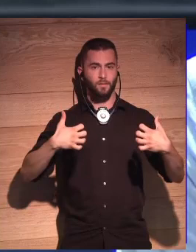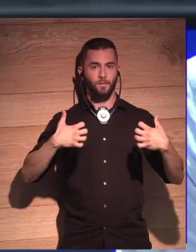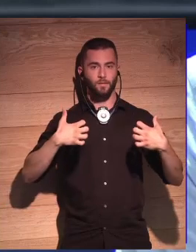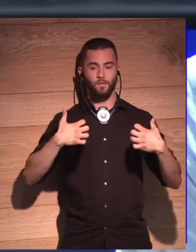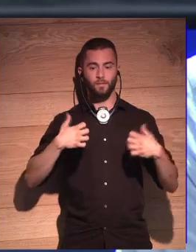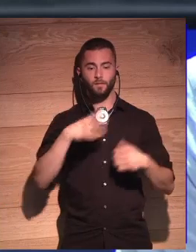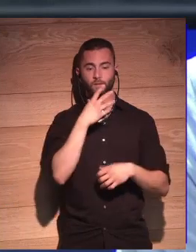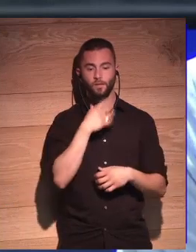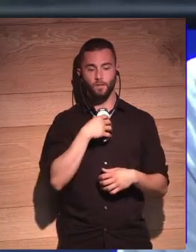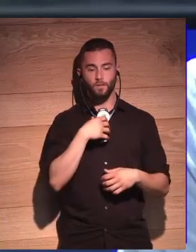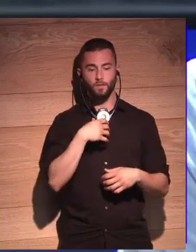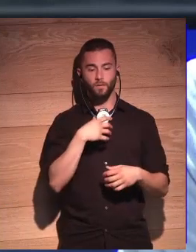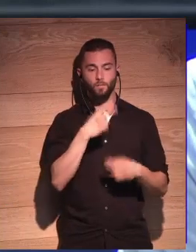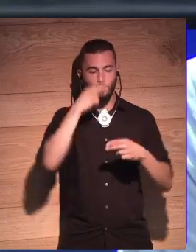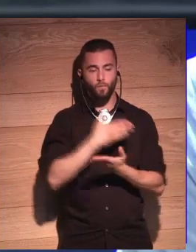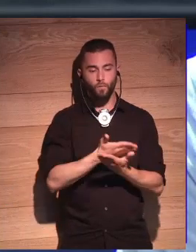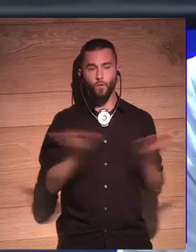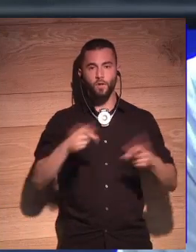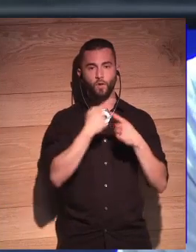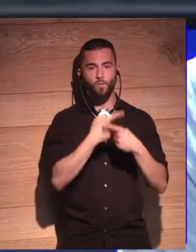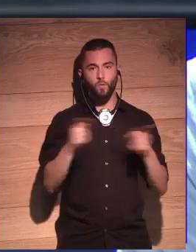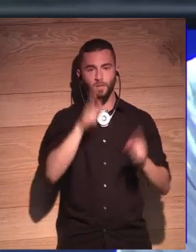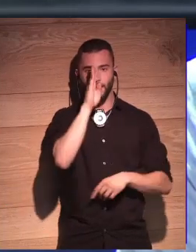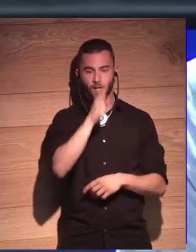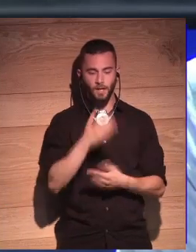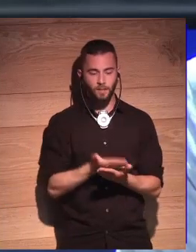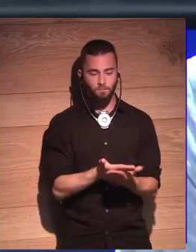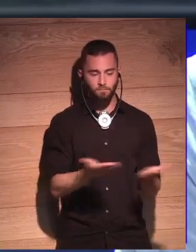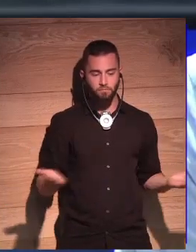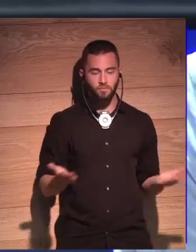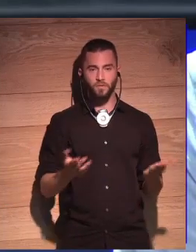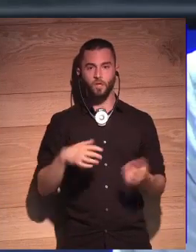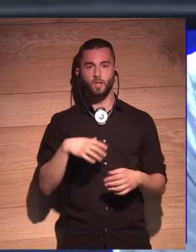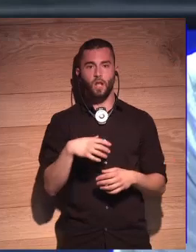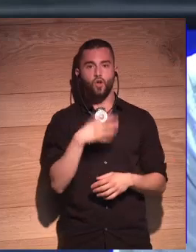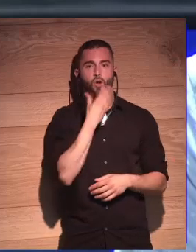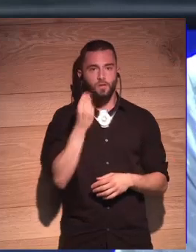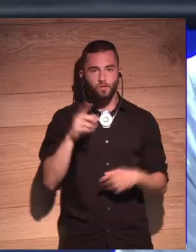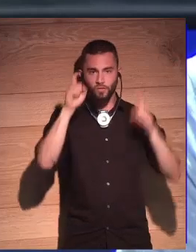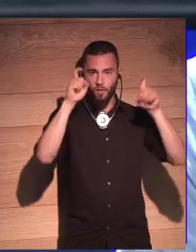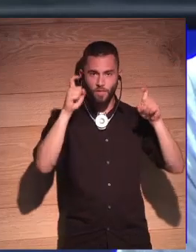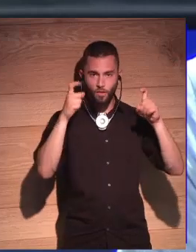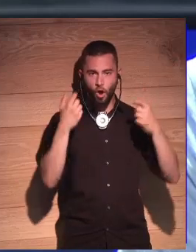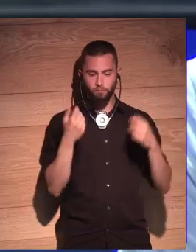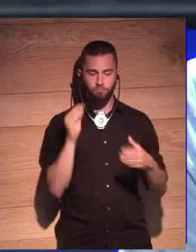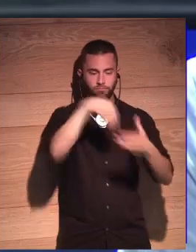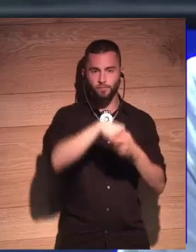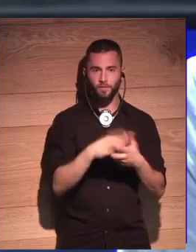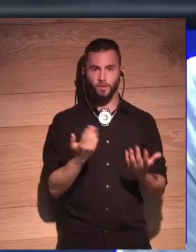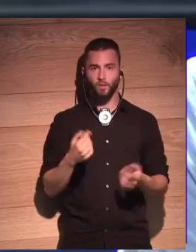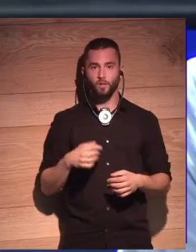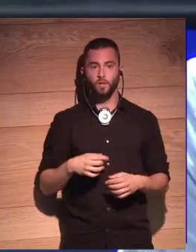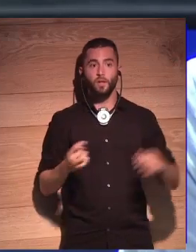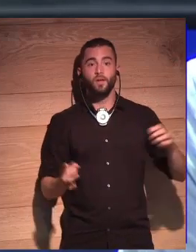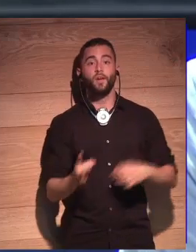fill up our music centers. When you start teaching music to children at their